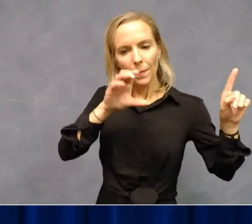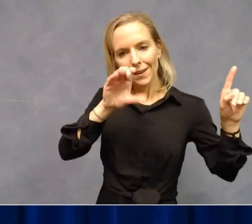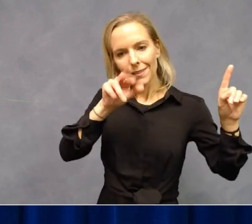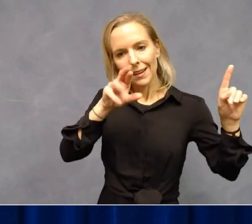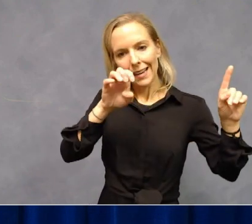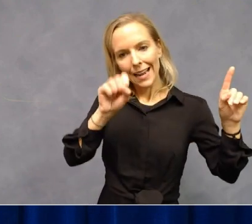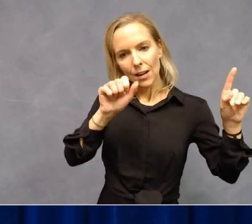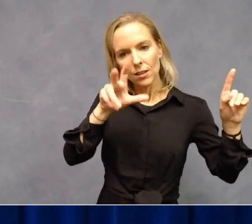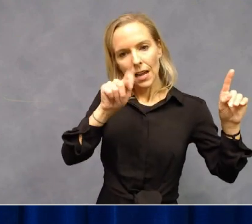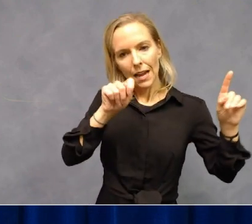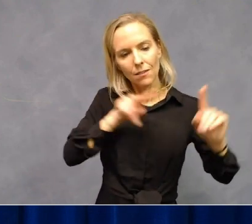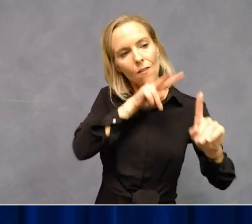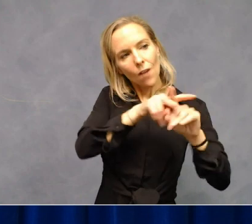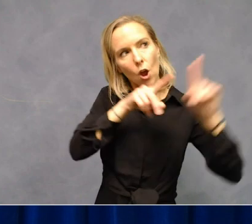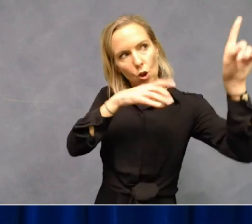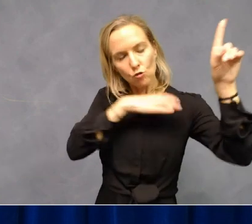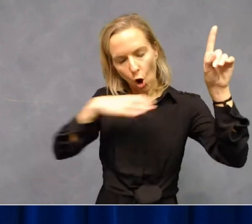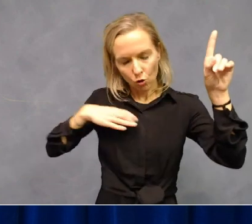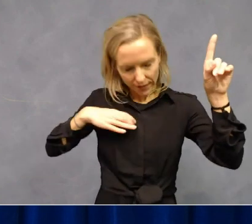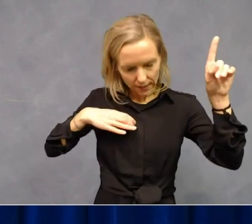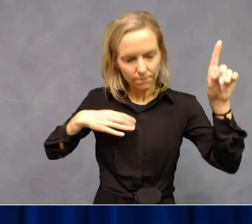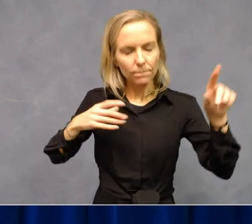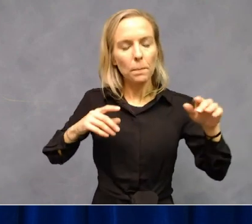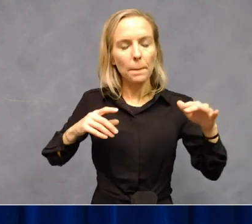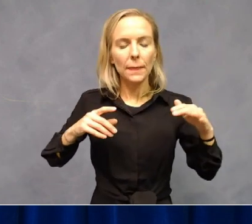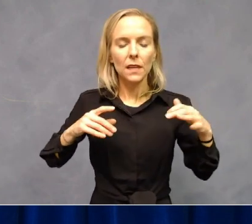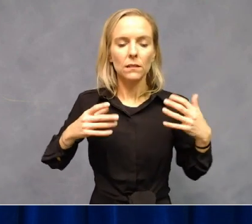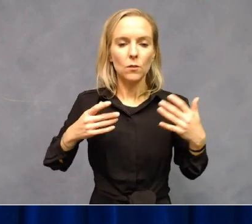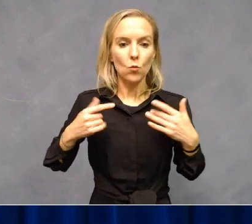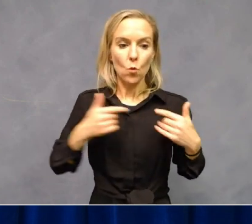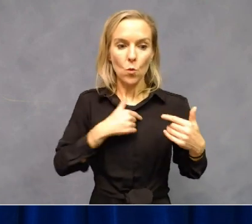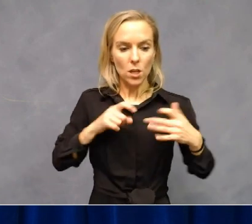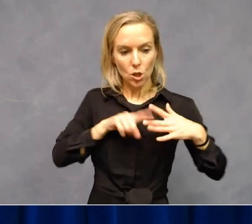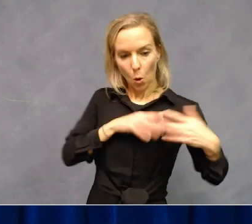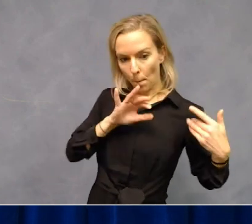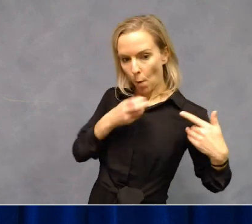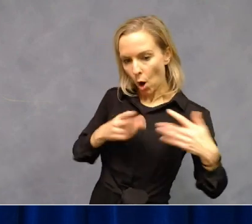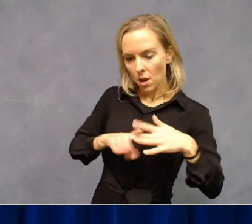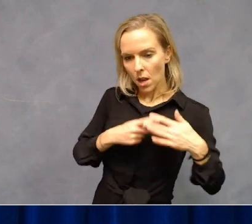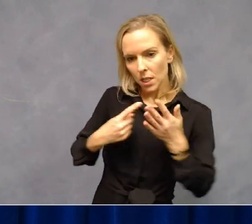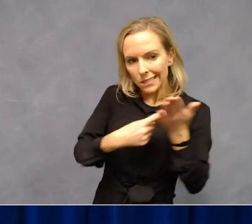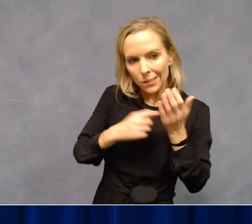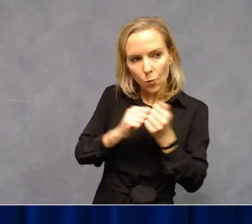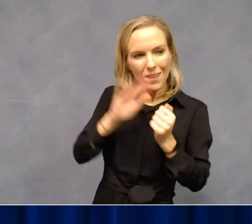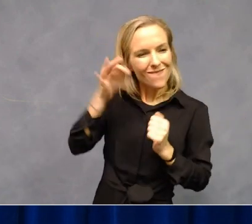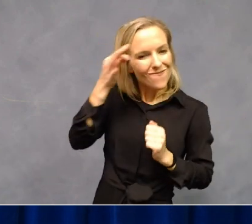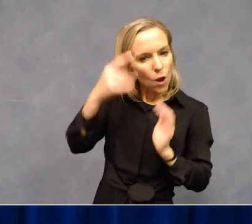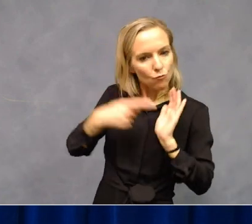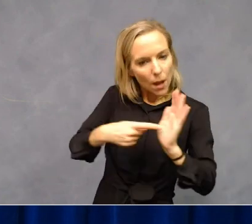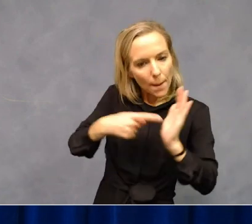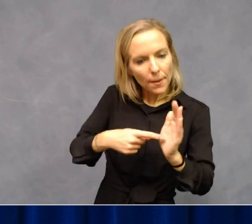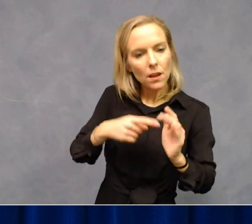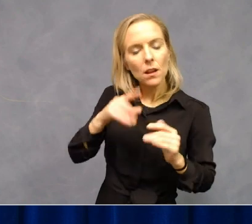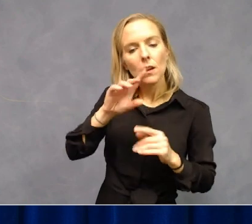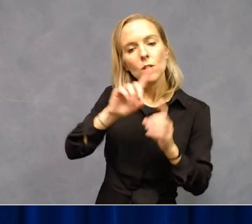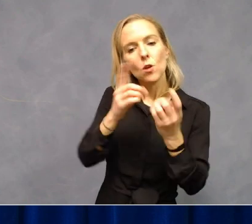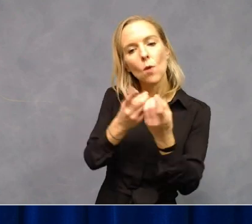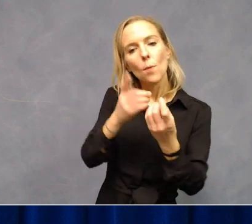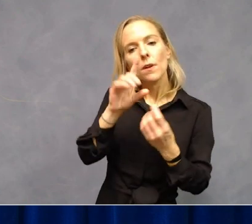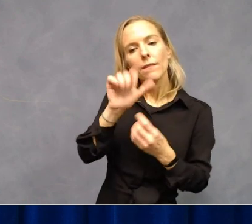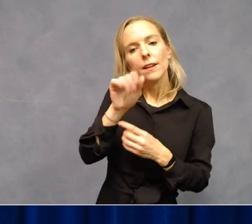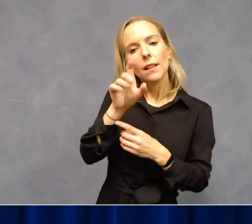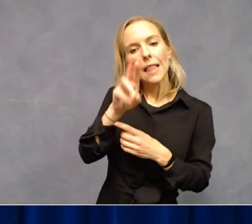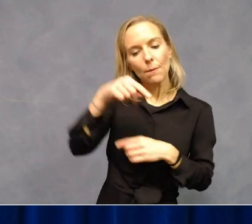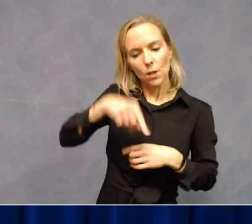in Congress, and we started having discussions with our federal representatives and Department of Labor, who told us that this program